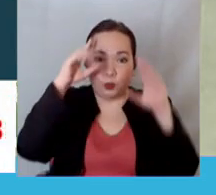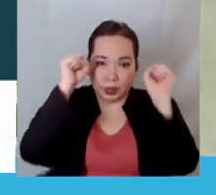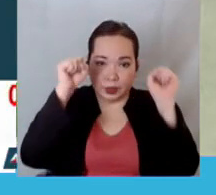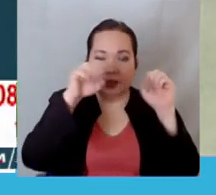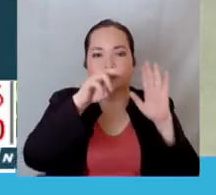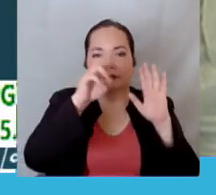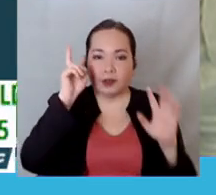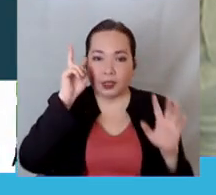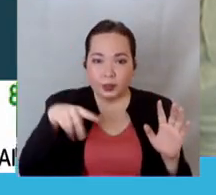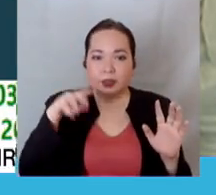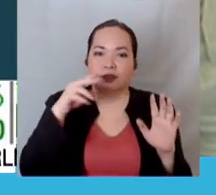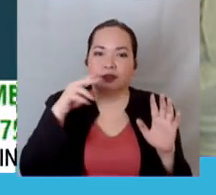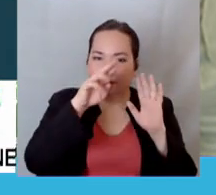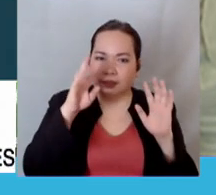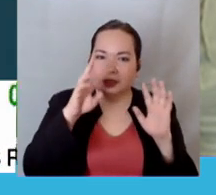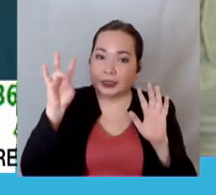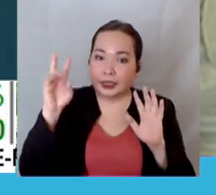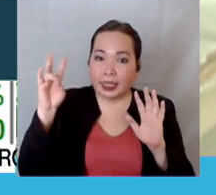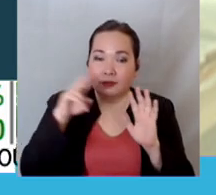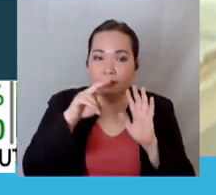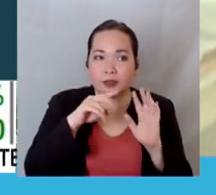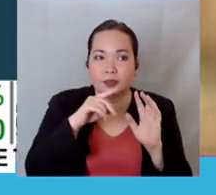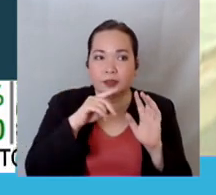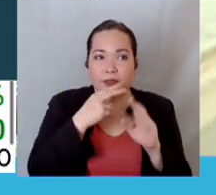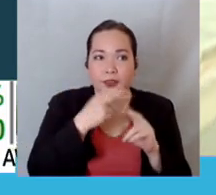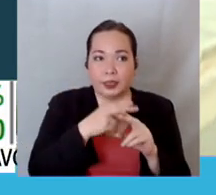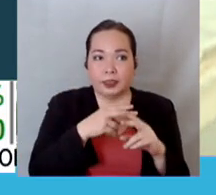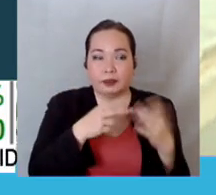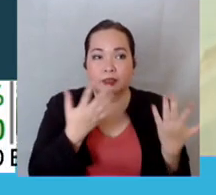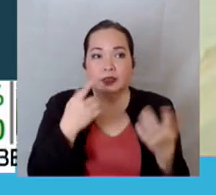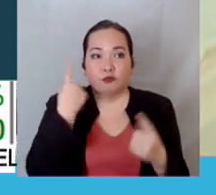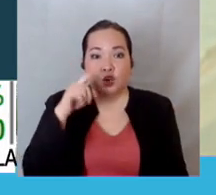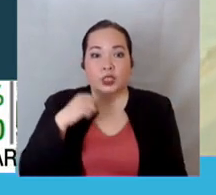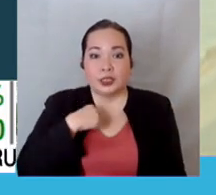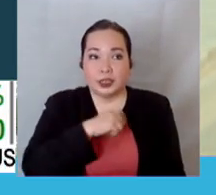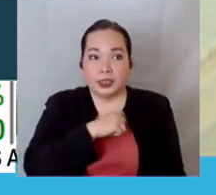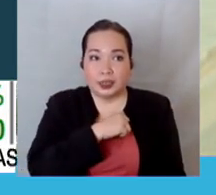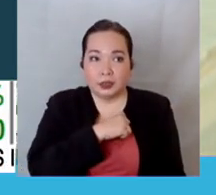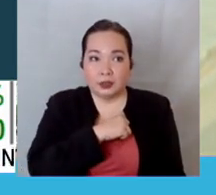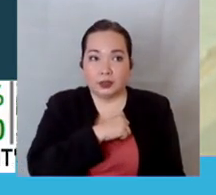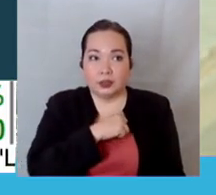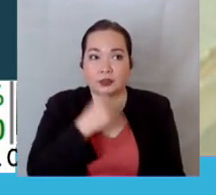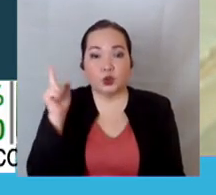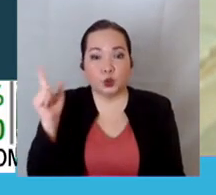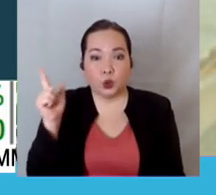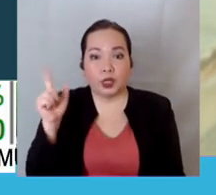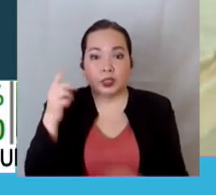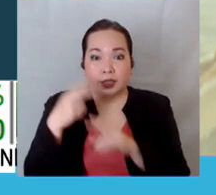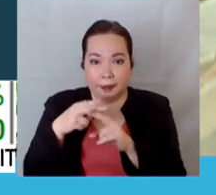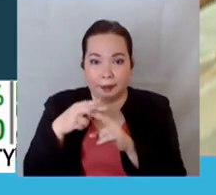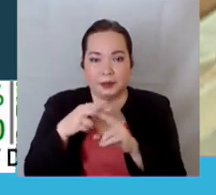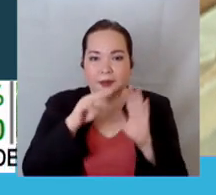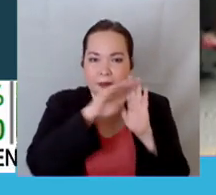in my last count, about 20 names that we would look, we would place as choices for the positions of 12 senators for